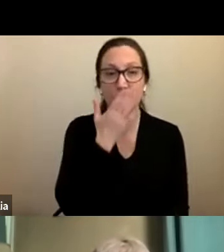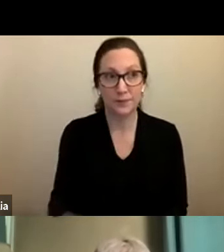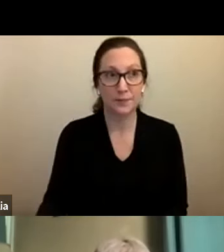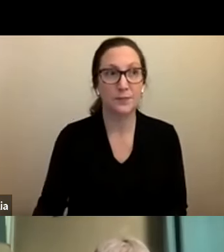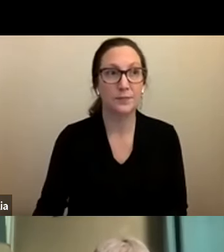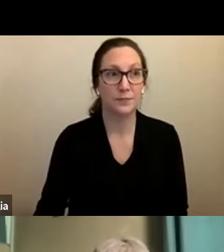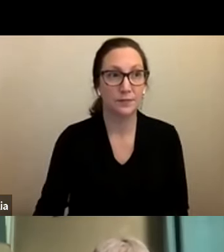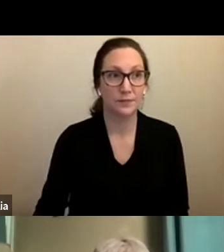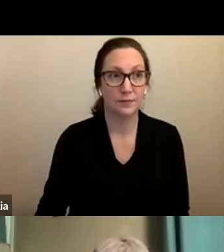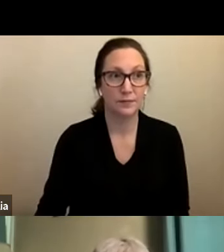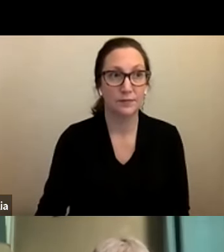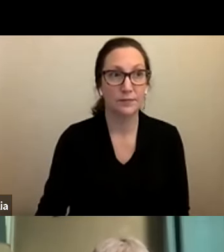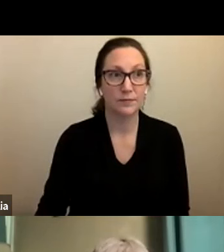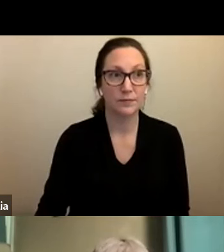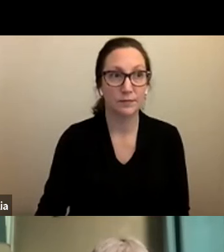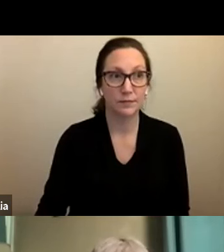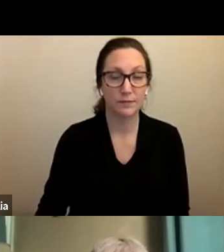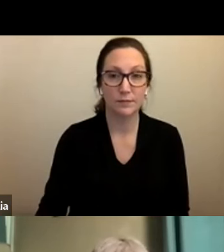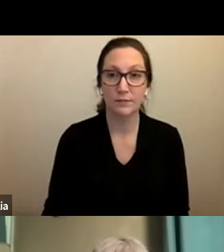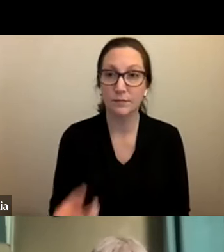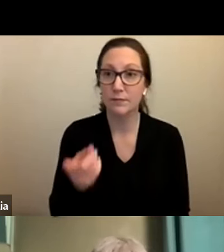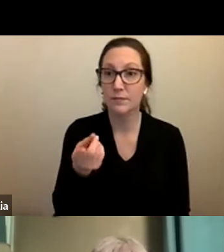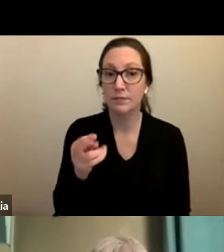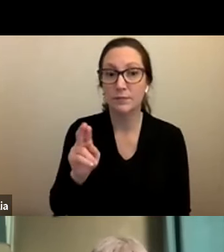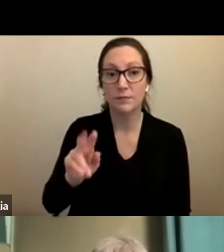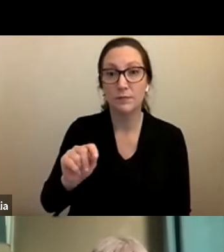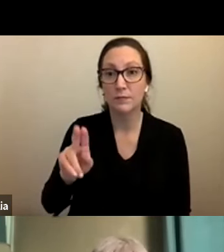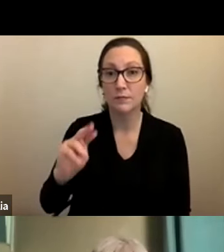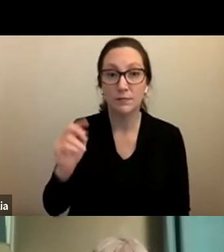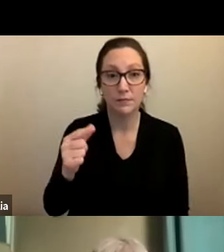Thank you. Dr. Tung, if you will.